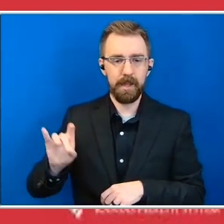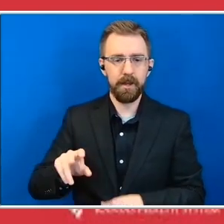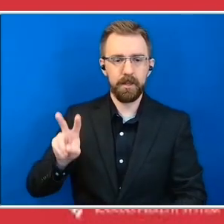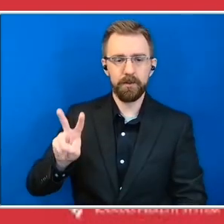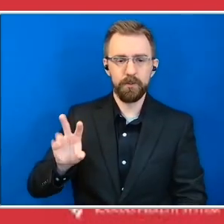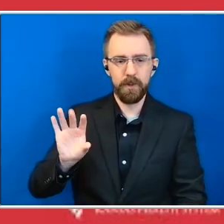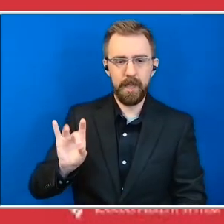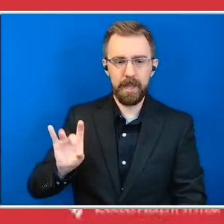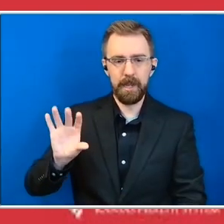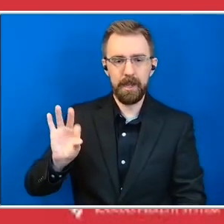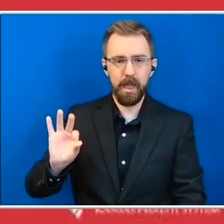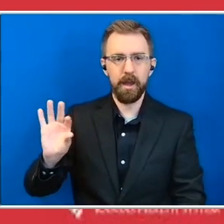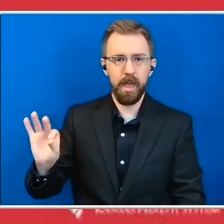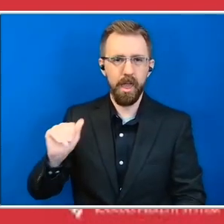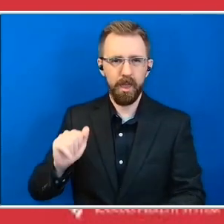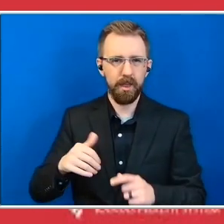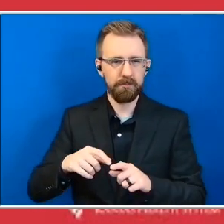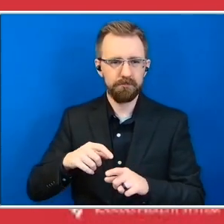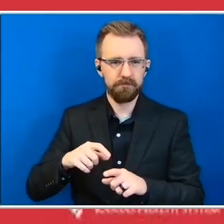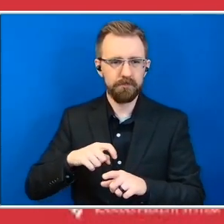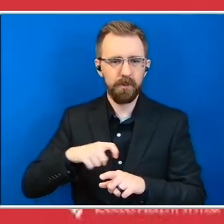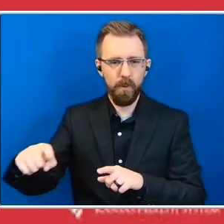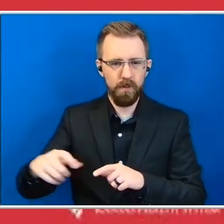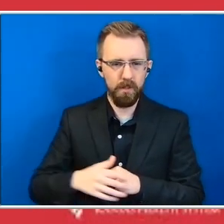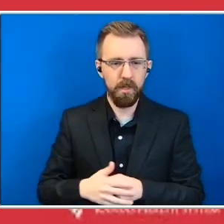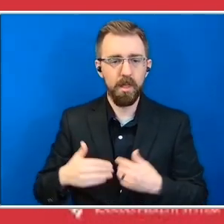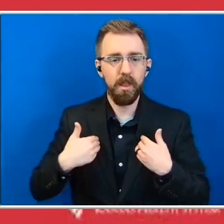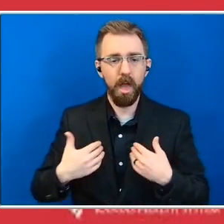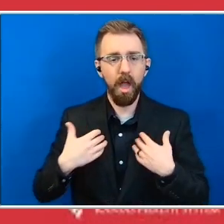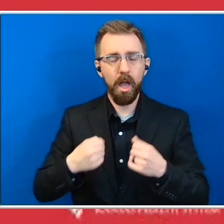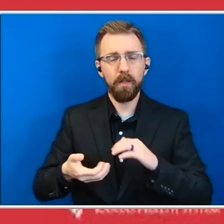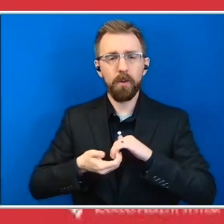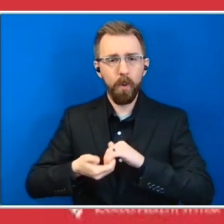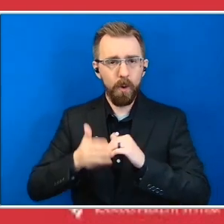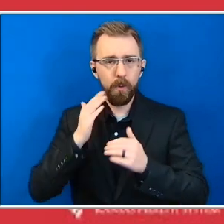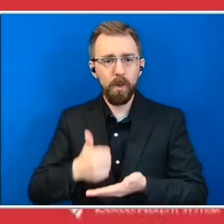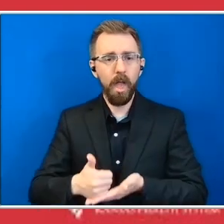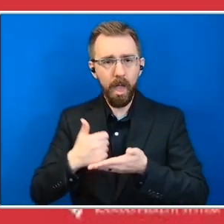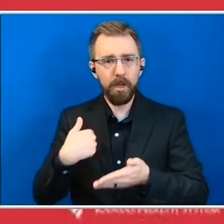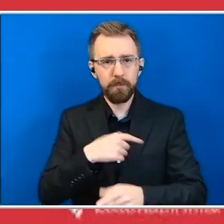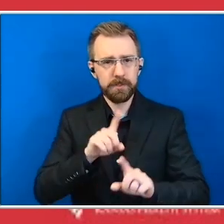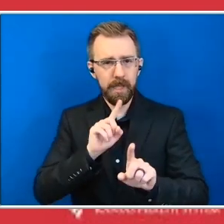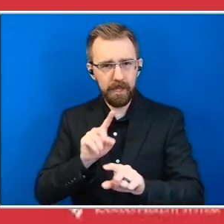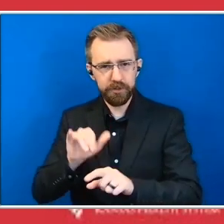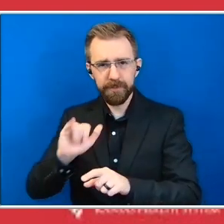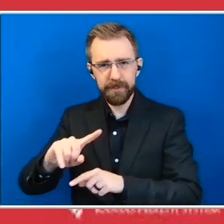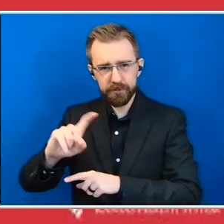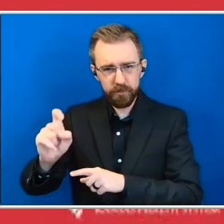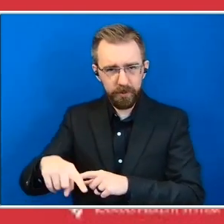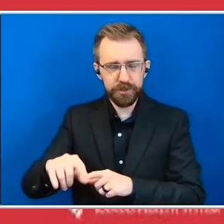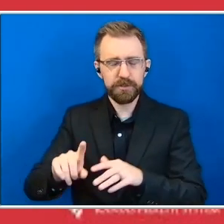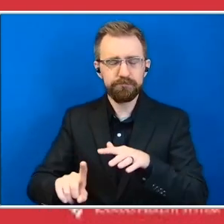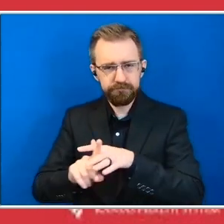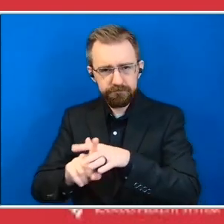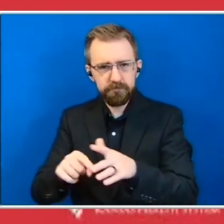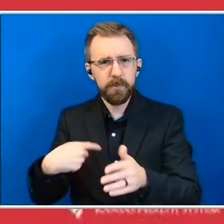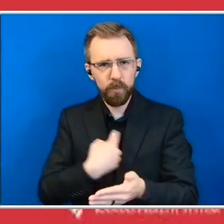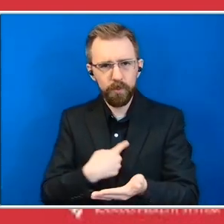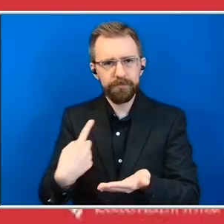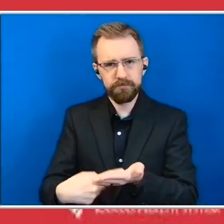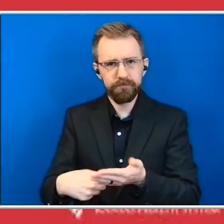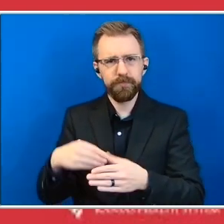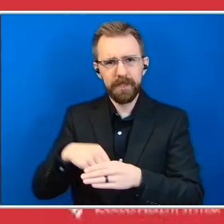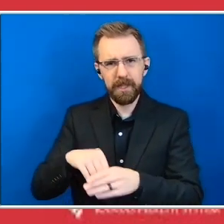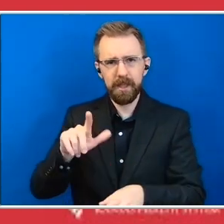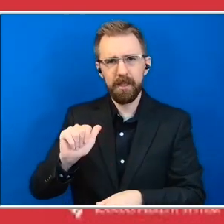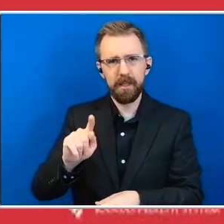588-2899. And the Lung Health Cohort is going to help us answer some of these questions that we've talked about in Latinos.